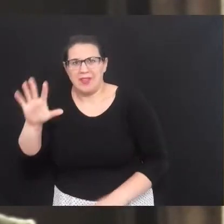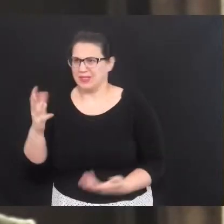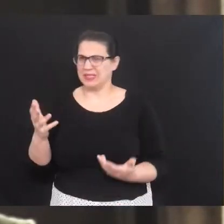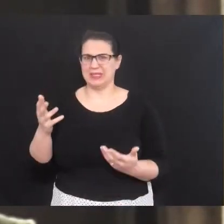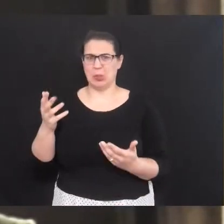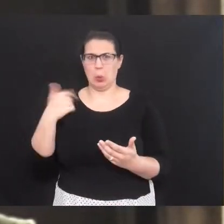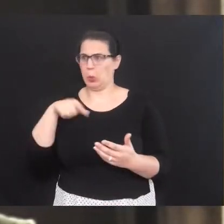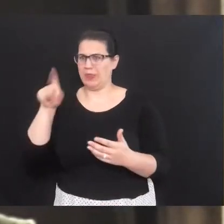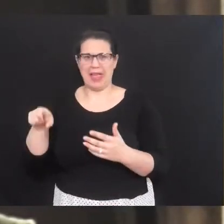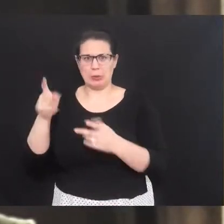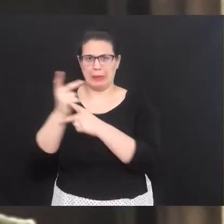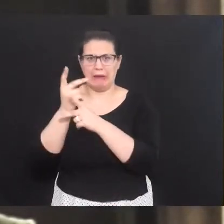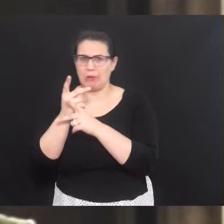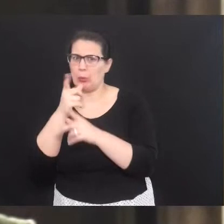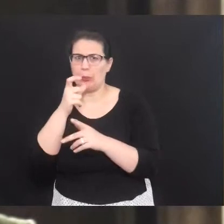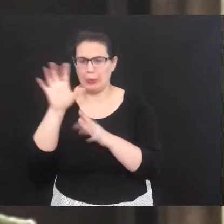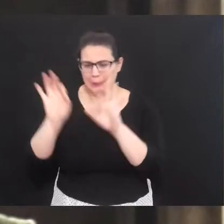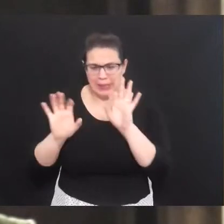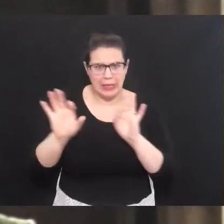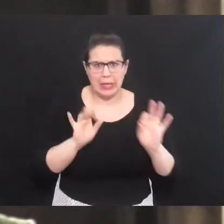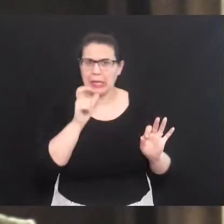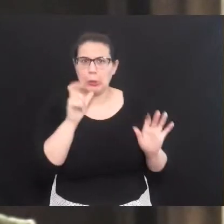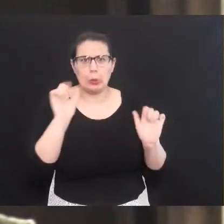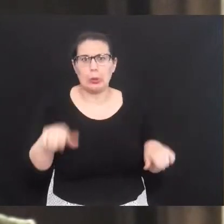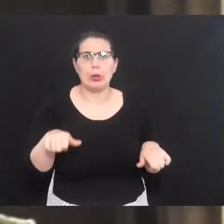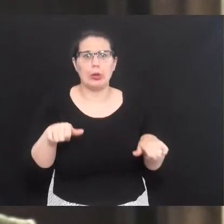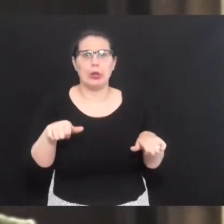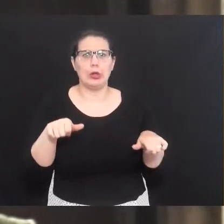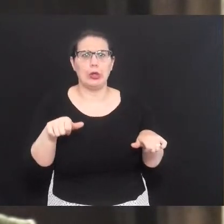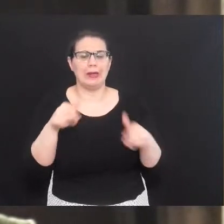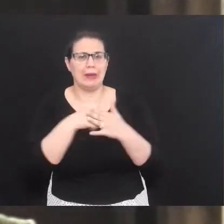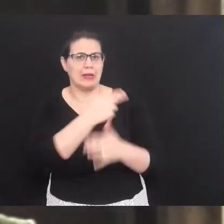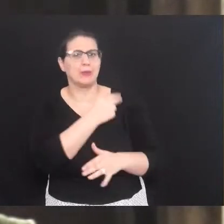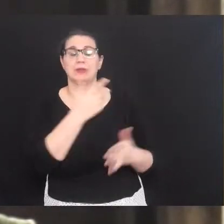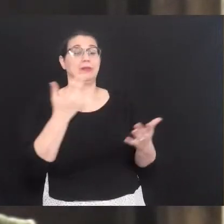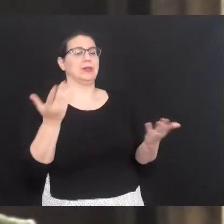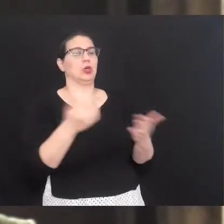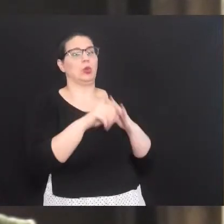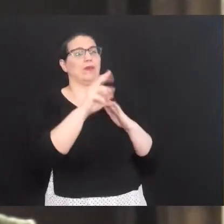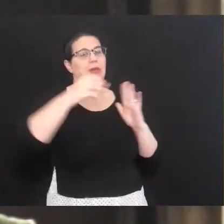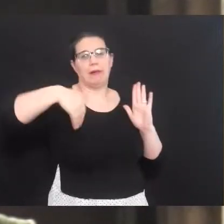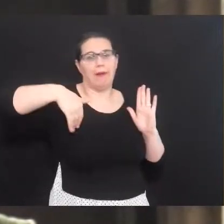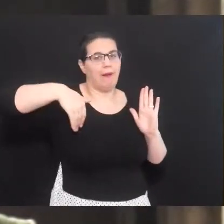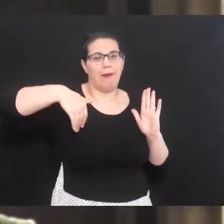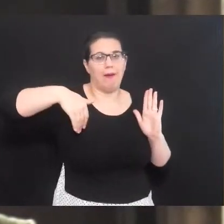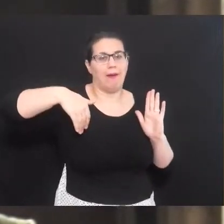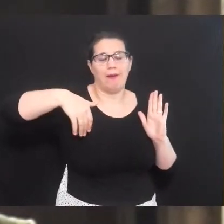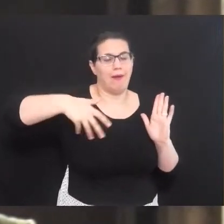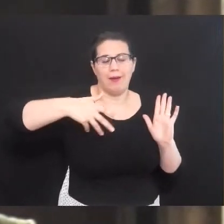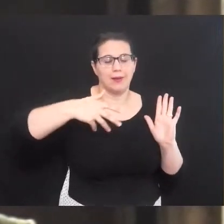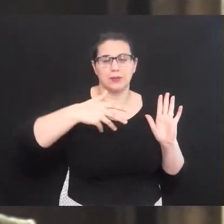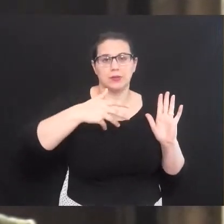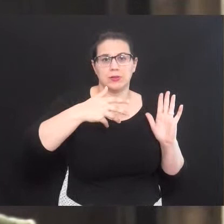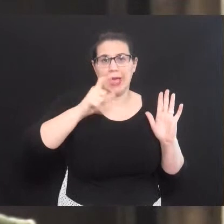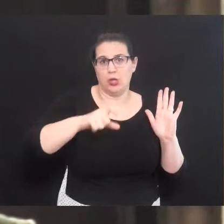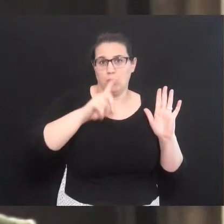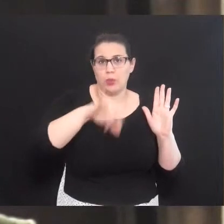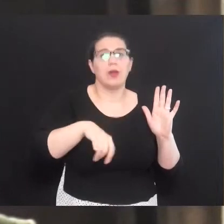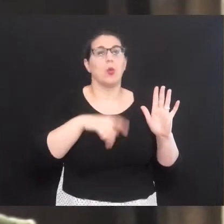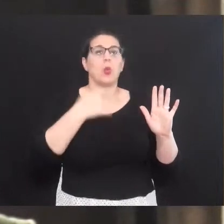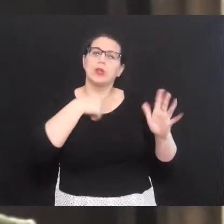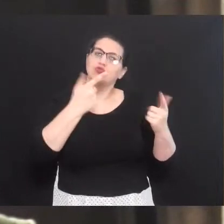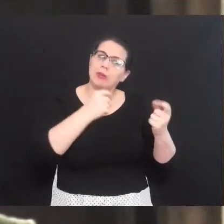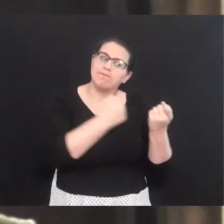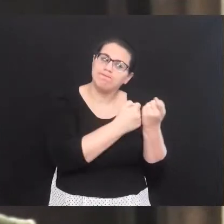capacity in West Virginia, and we're working hand in glove, and General Hoyer, I'm sure, will mention some of the things we're doing, working with the